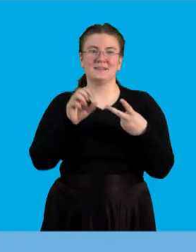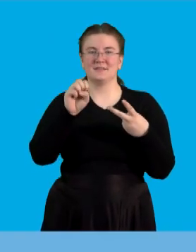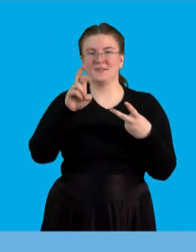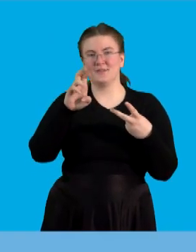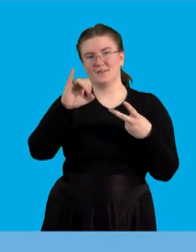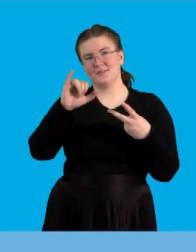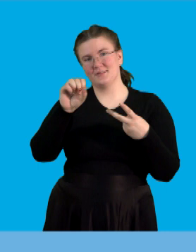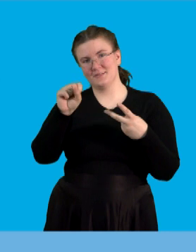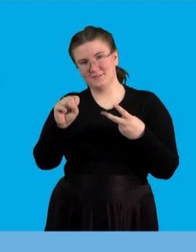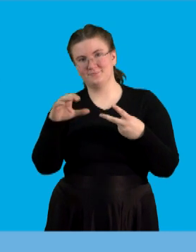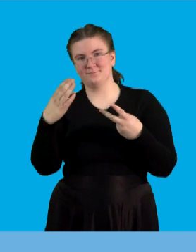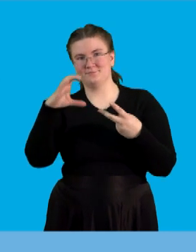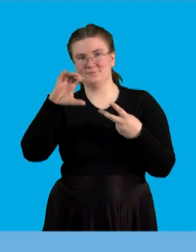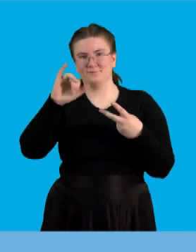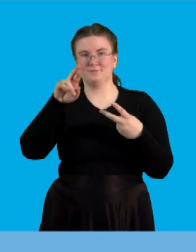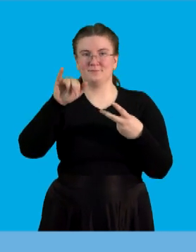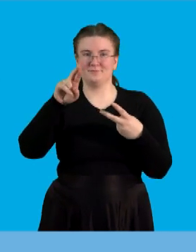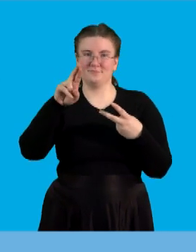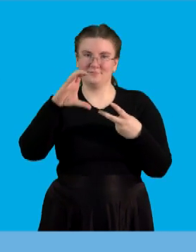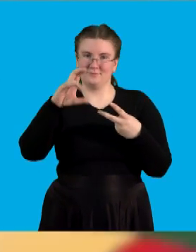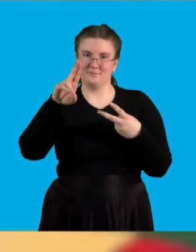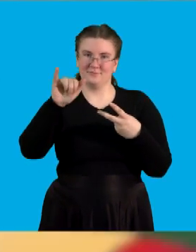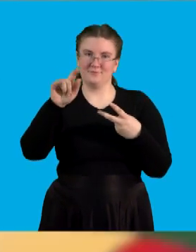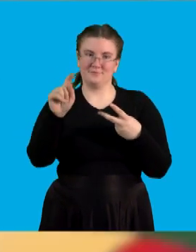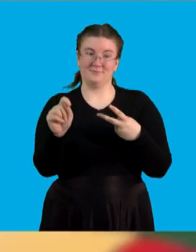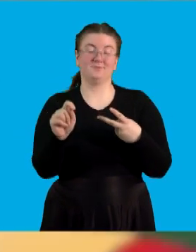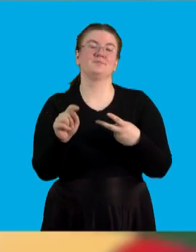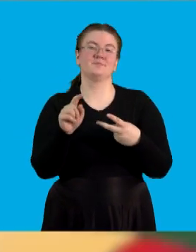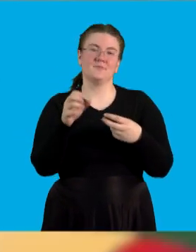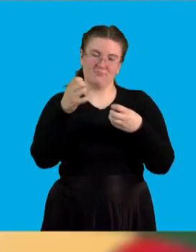circuit, and electric current. Now, before we start with our first